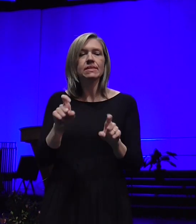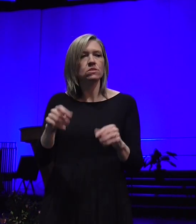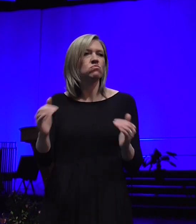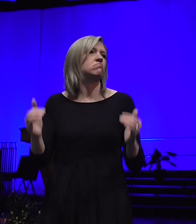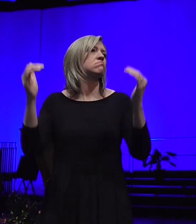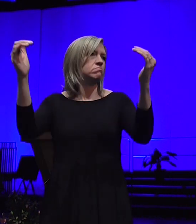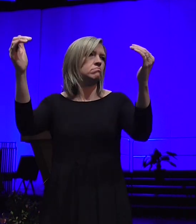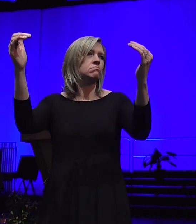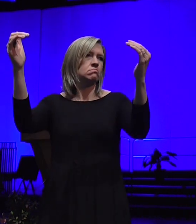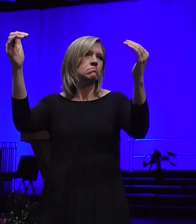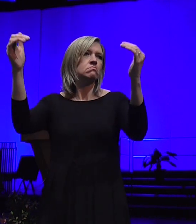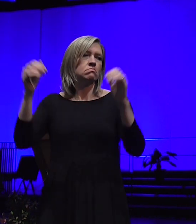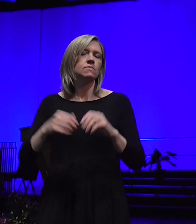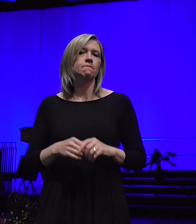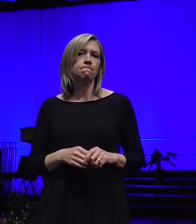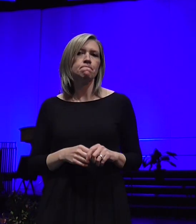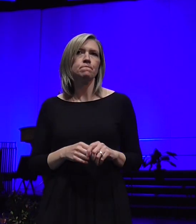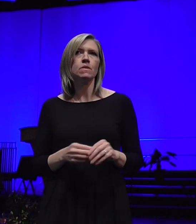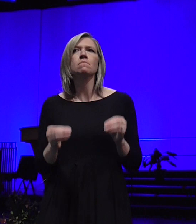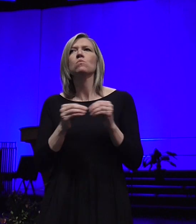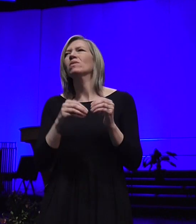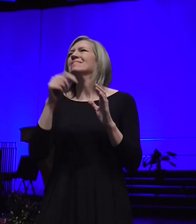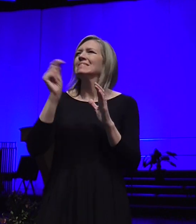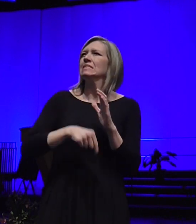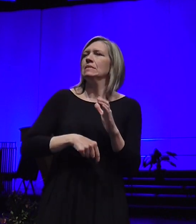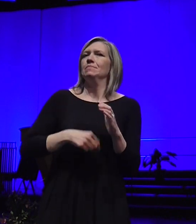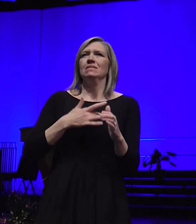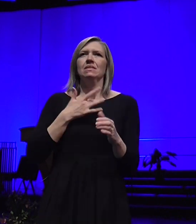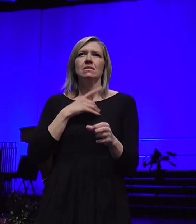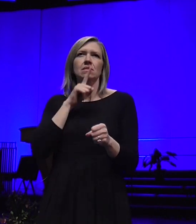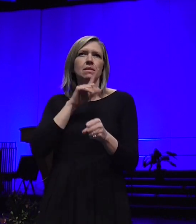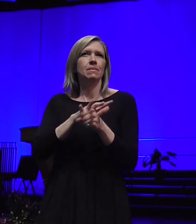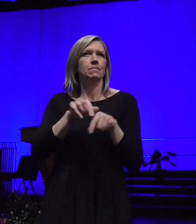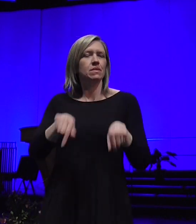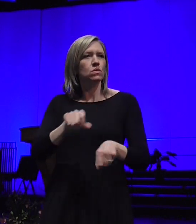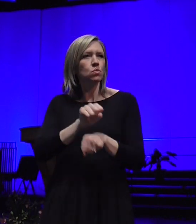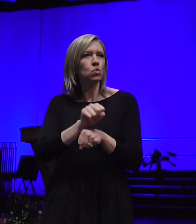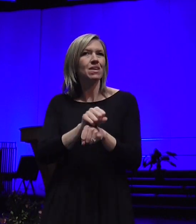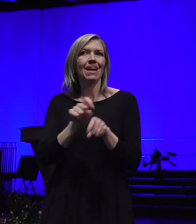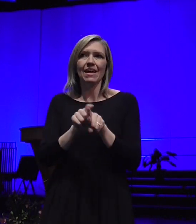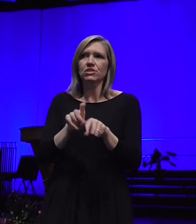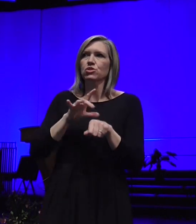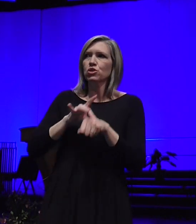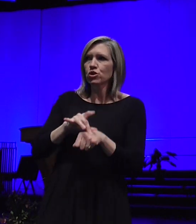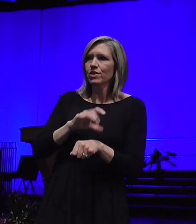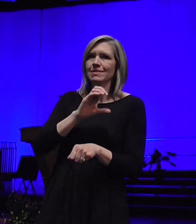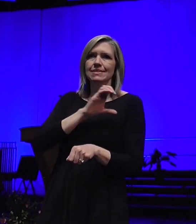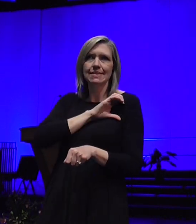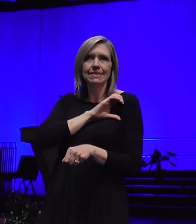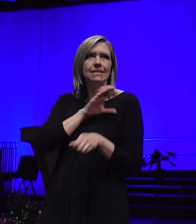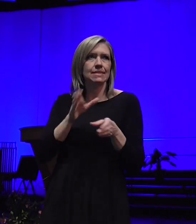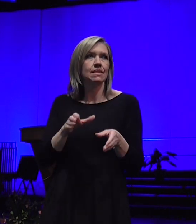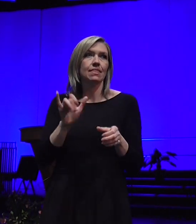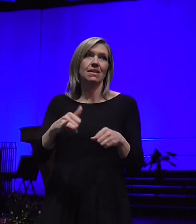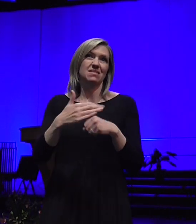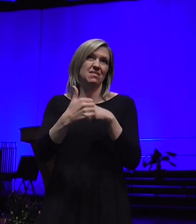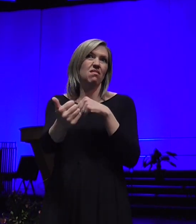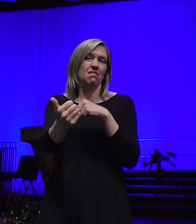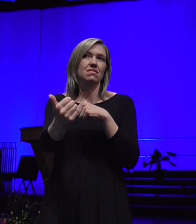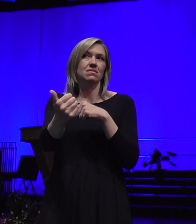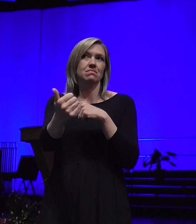higher level. A greater sense of commitment to our work as Earth citizens is what's being called for right